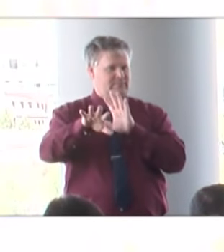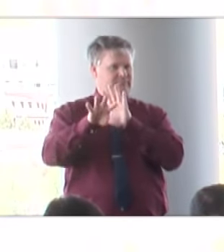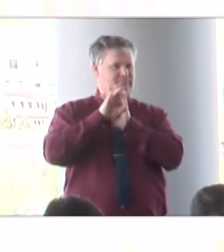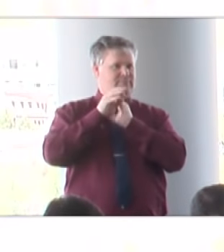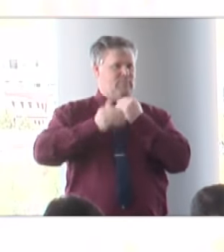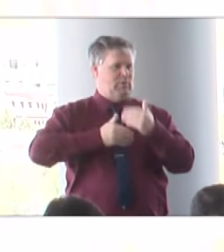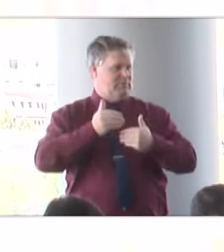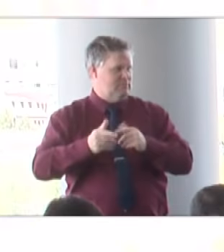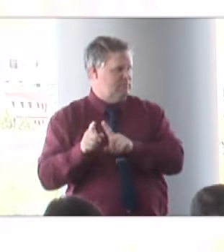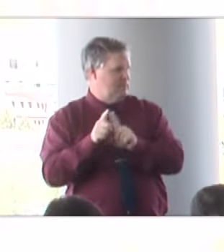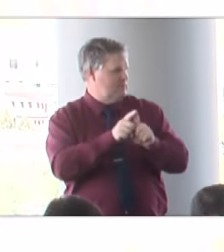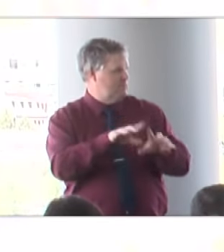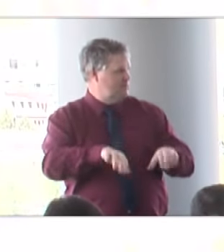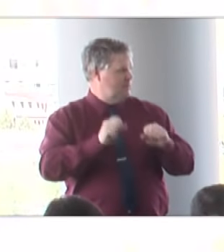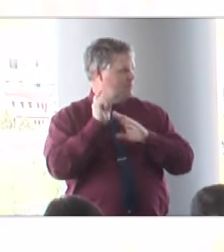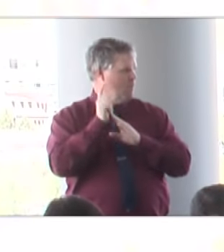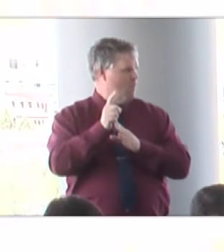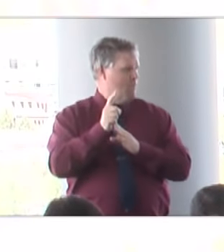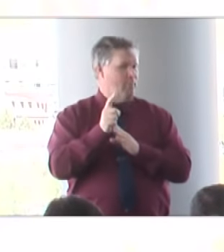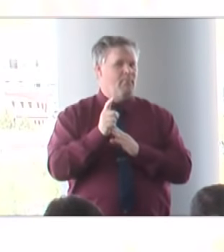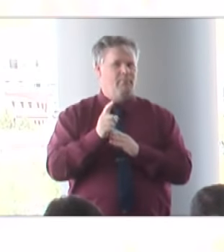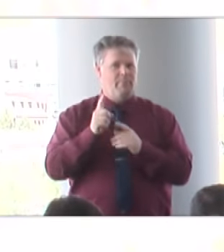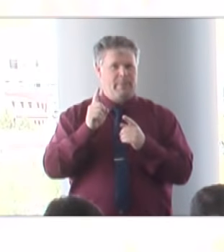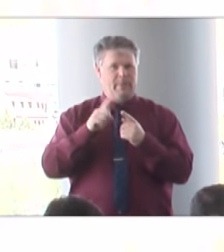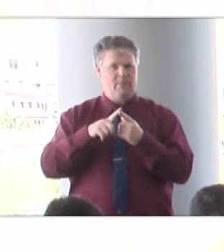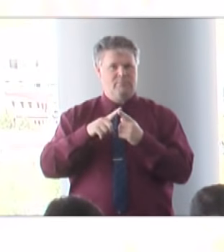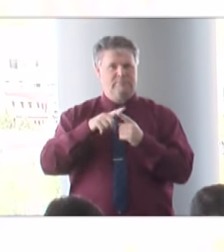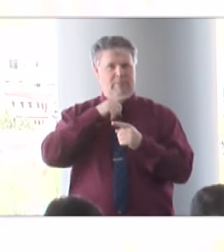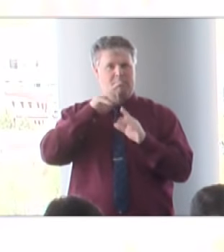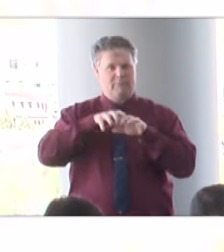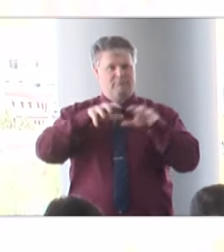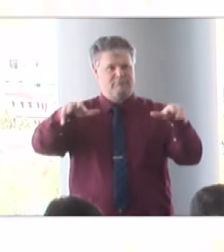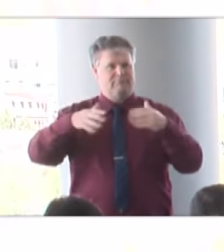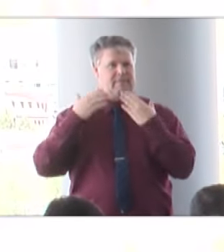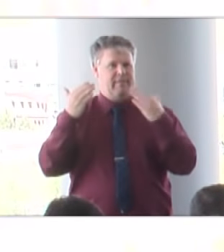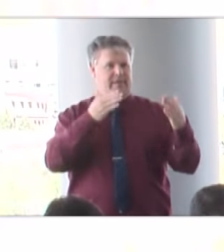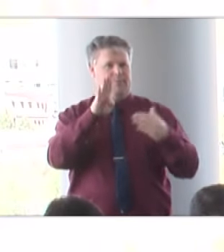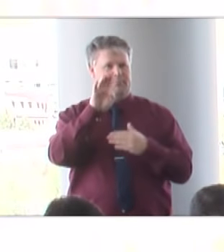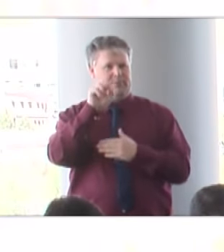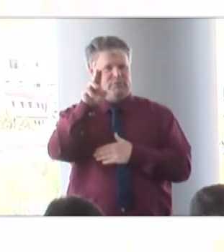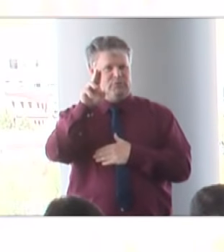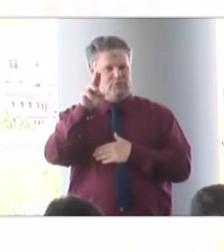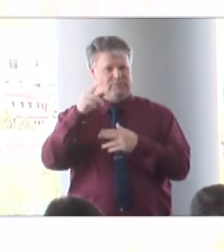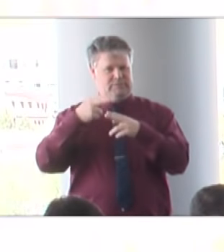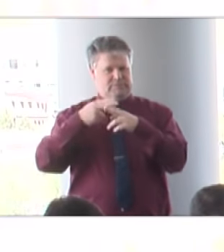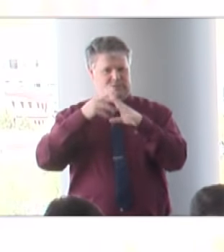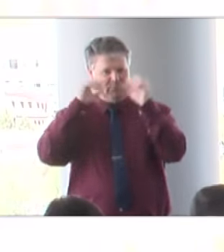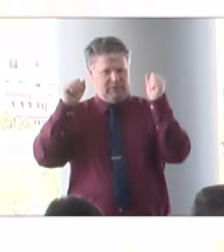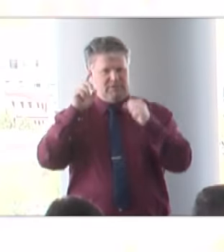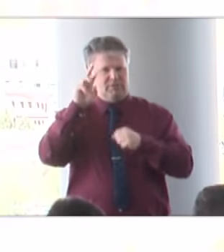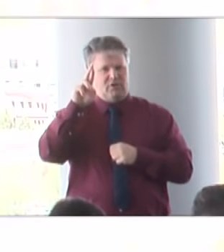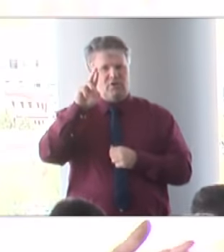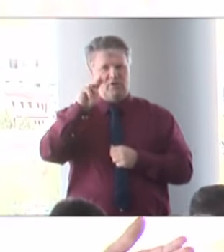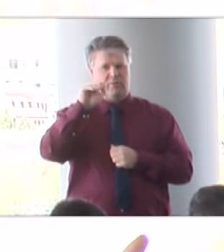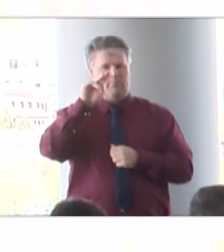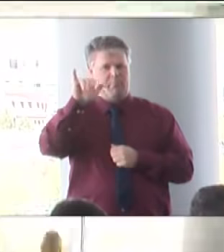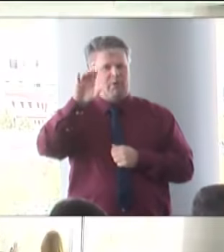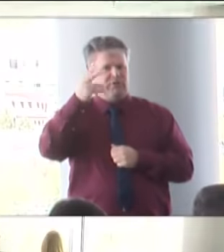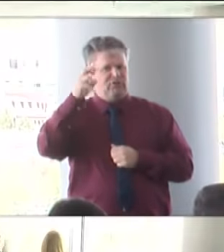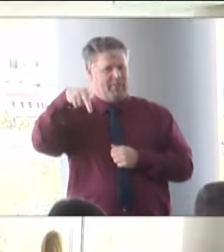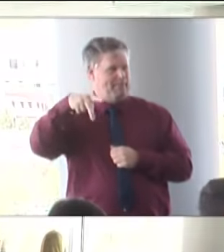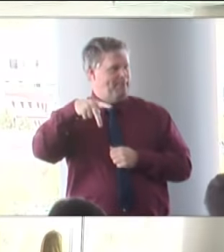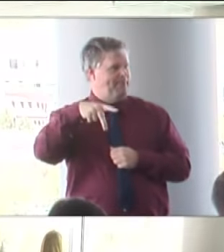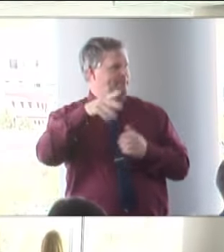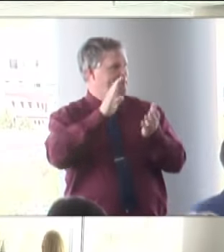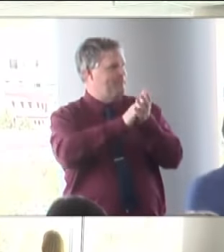I would also like to take a moment to publicly thank Boise State Interim President, Dr. Marty Schimpf. Stand up.